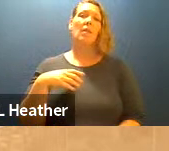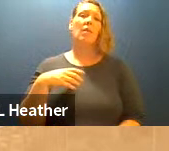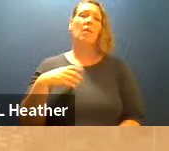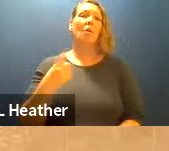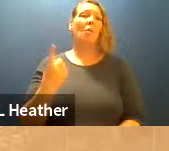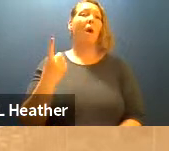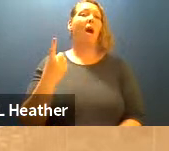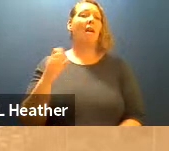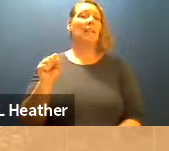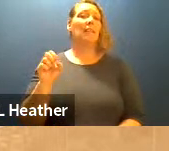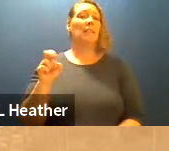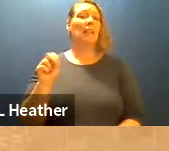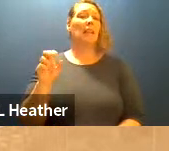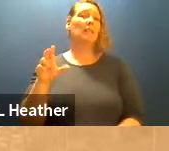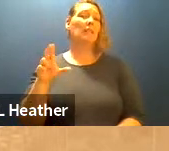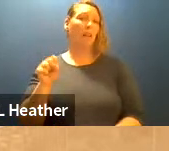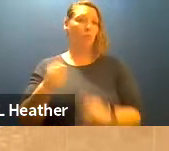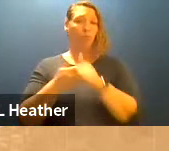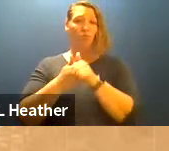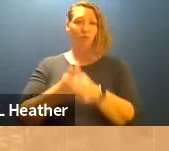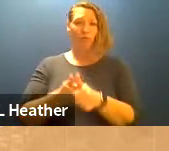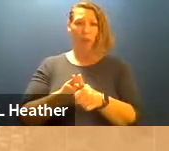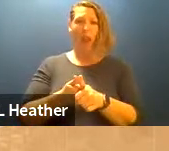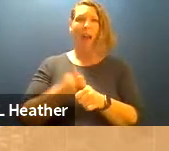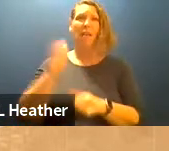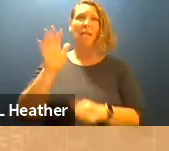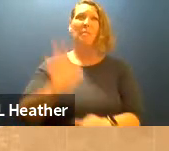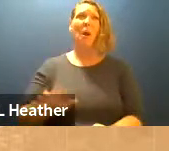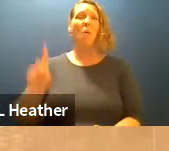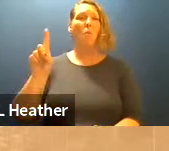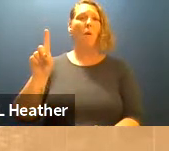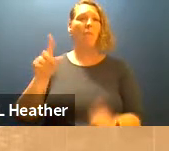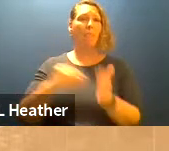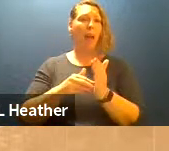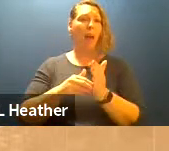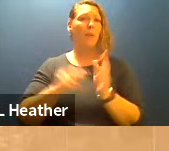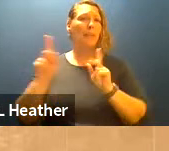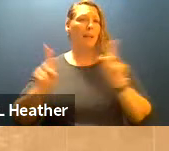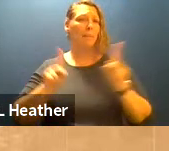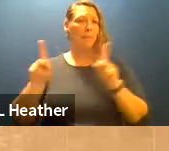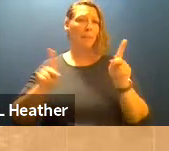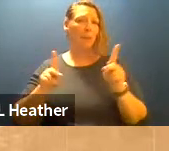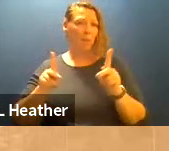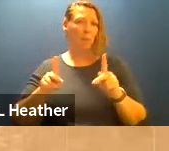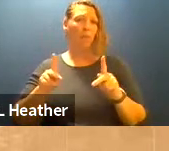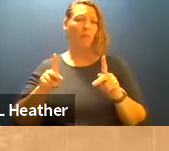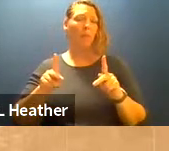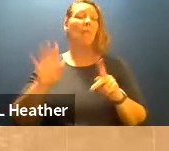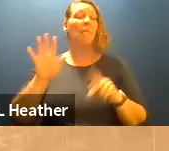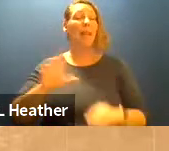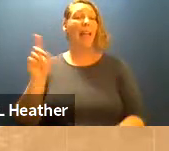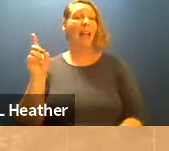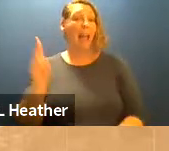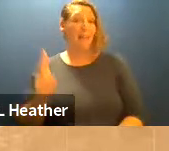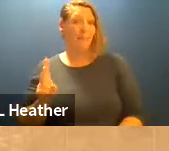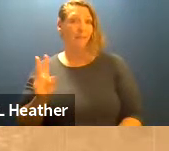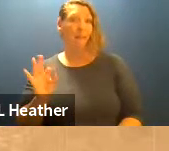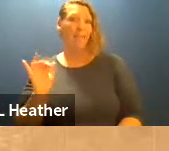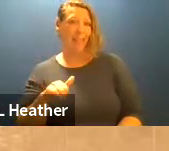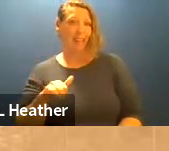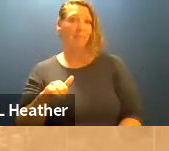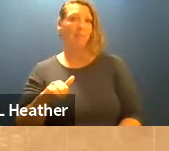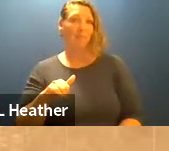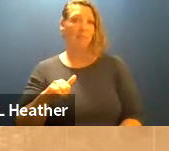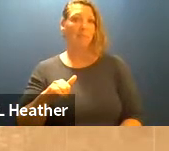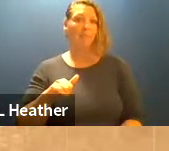tract, which is roughly, they do about 1,000 people in a census tract. Over half of that